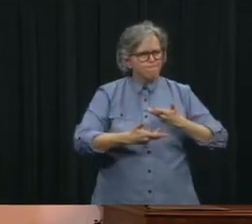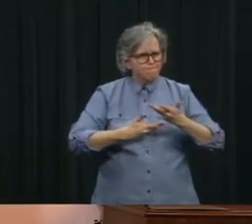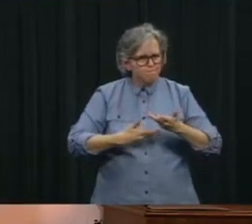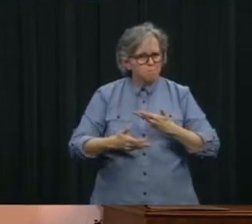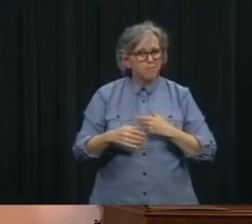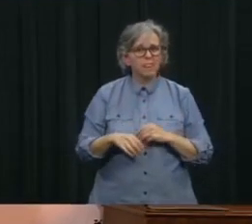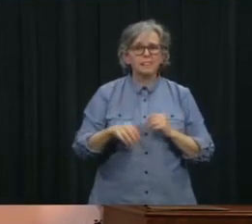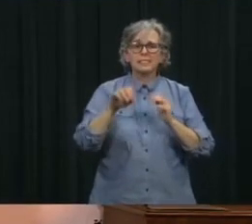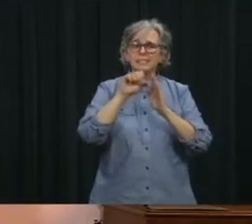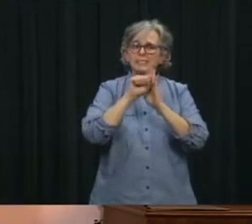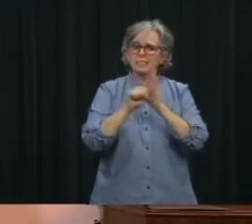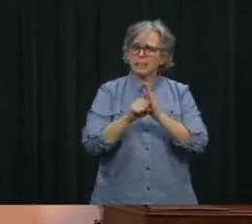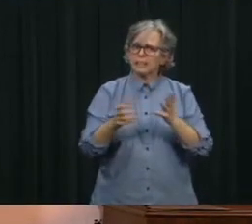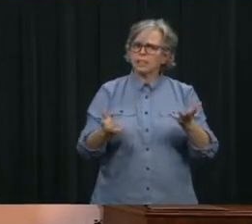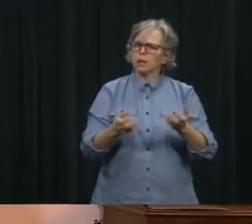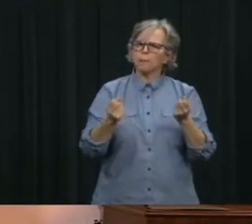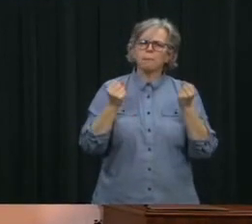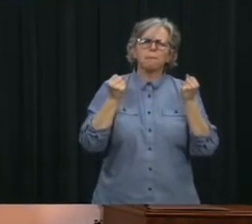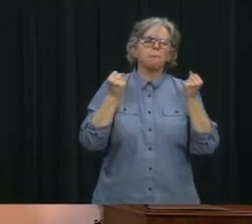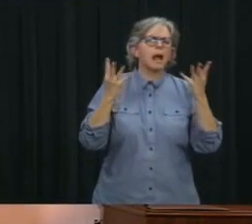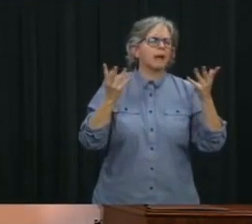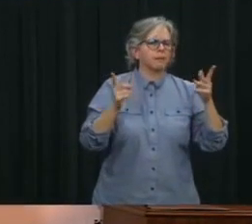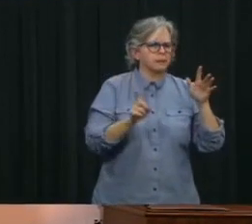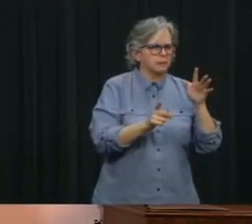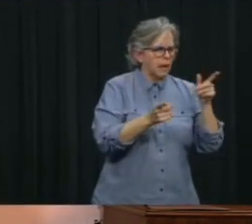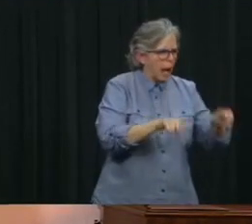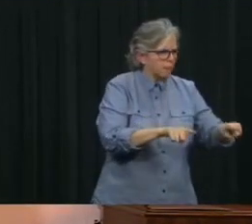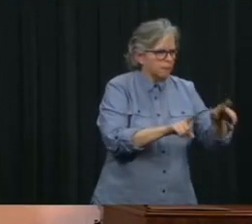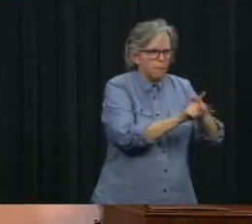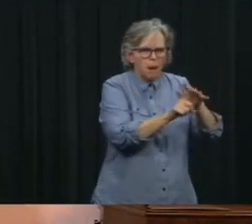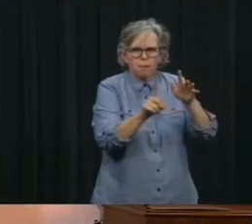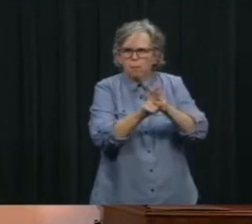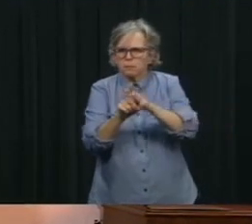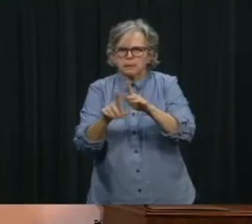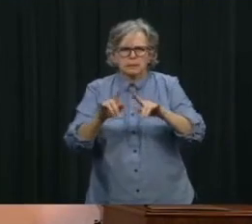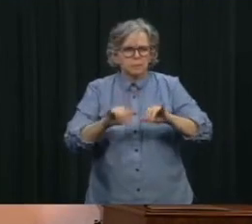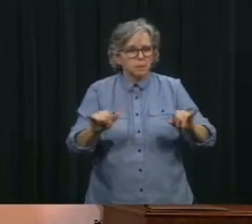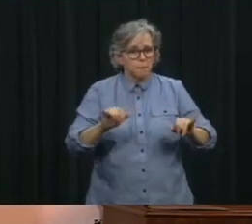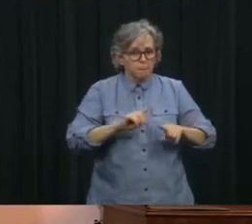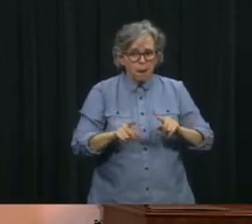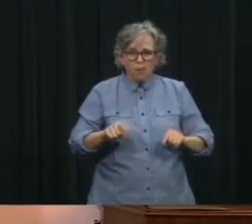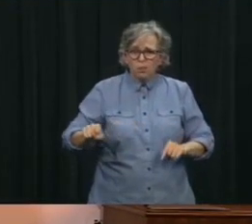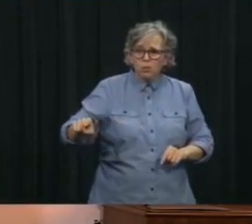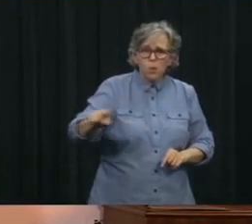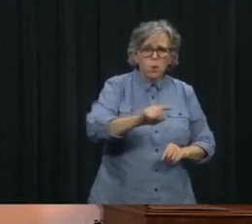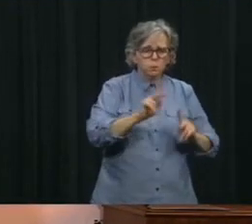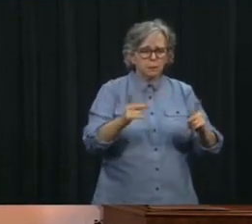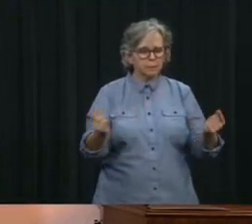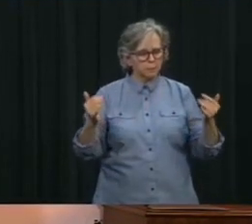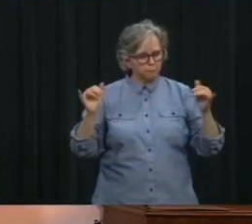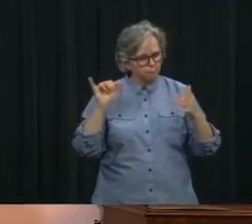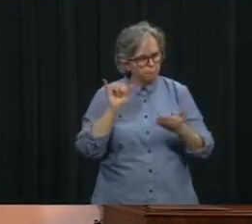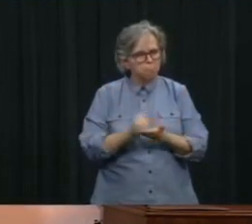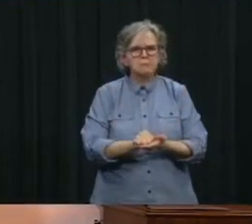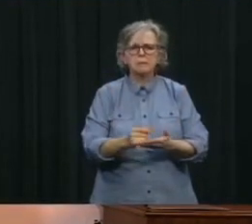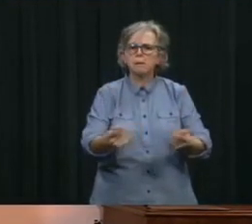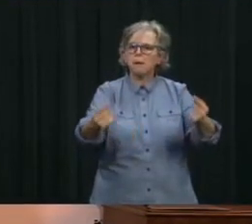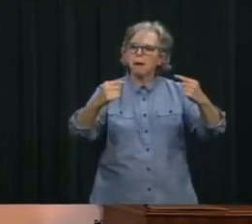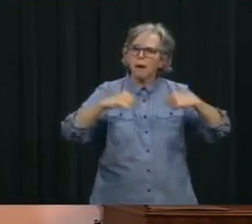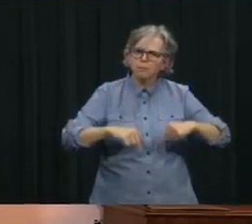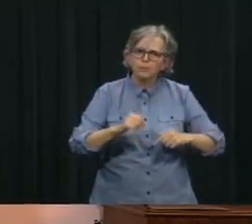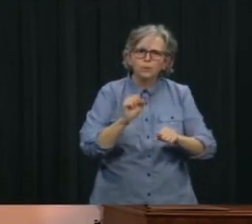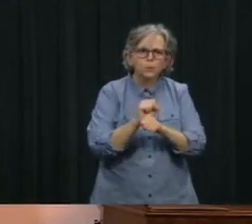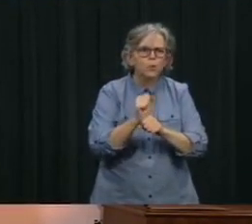one time. And these are also essential workers who have to come every day, who face, again, the risk of